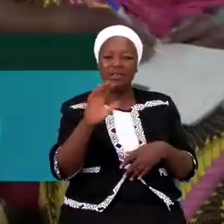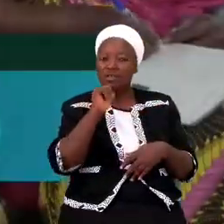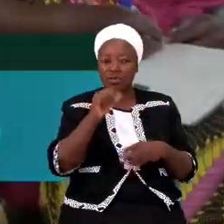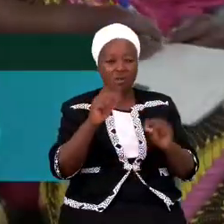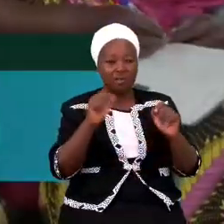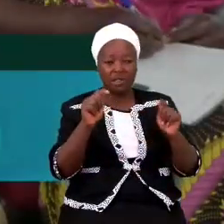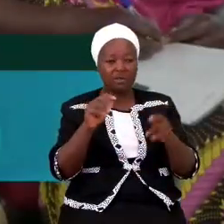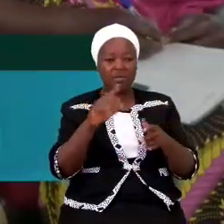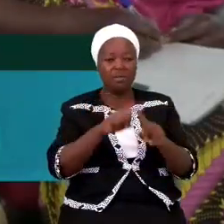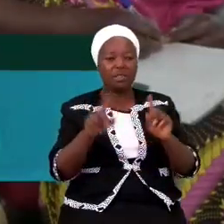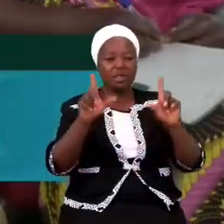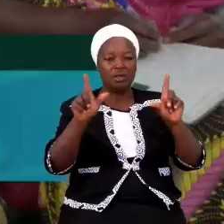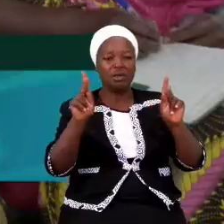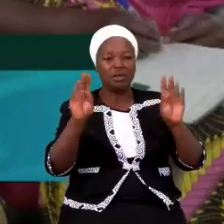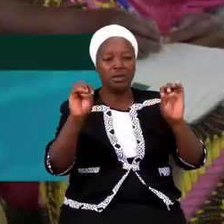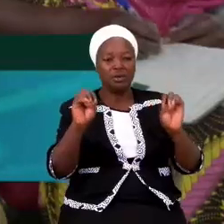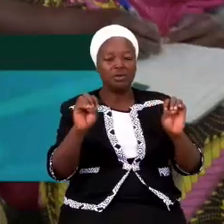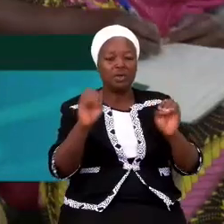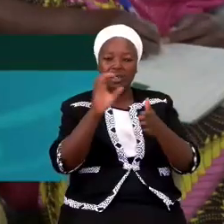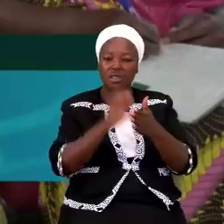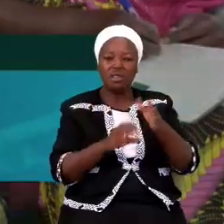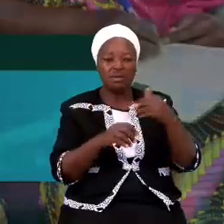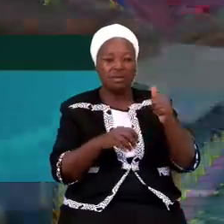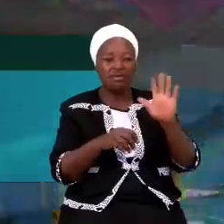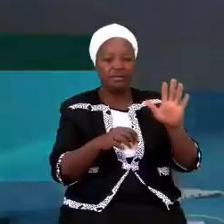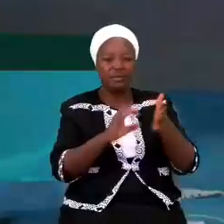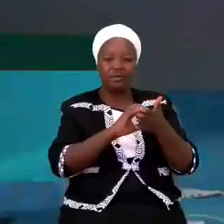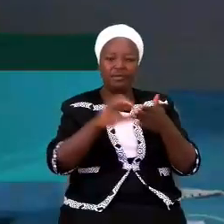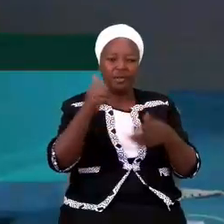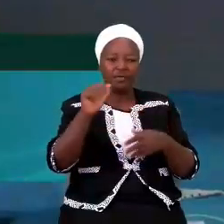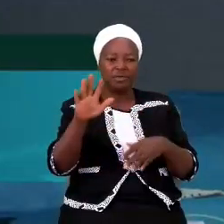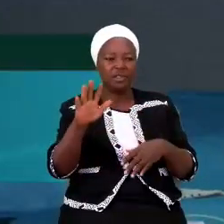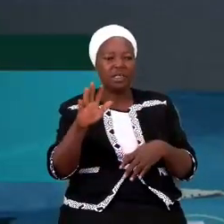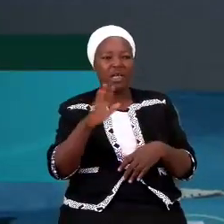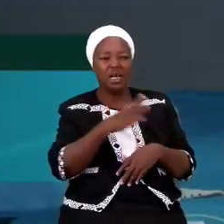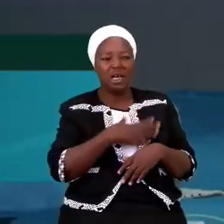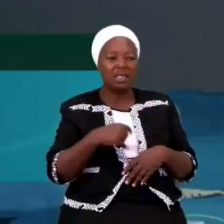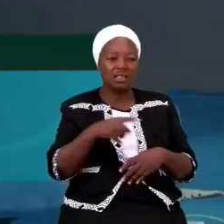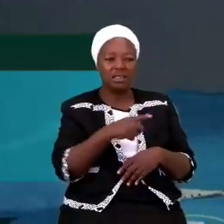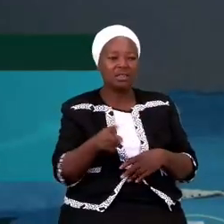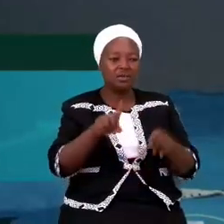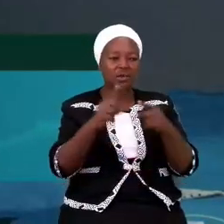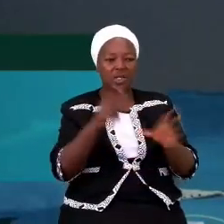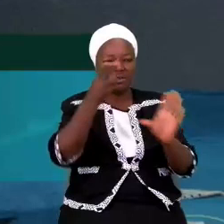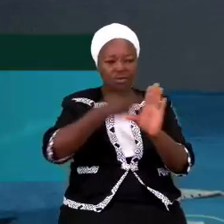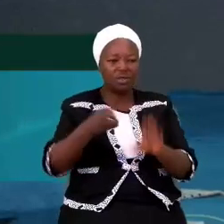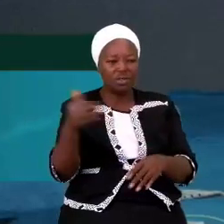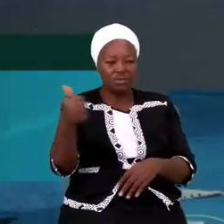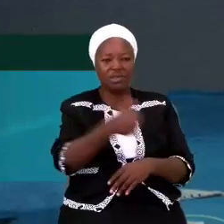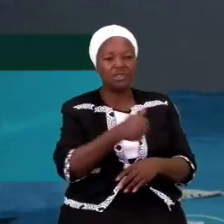joined himself, that's the prodigal son, prodigal daughter, prodigal wife, prodigal